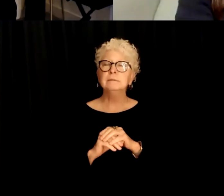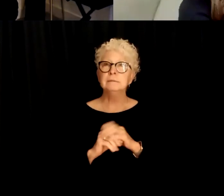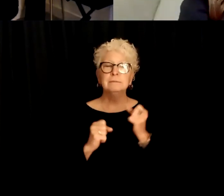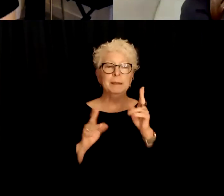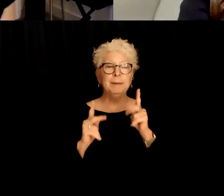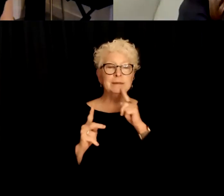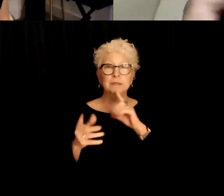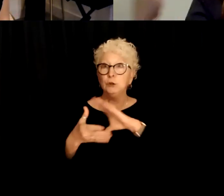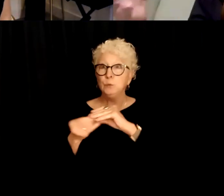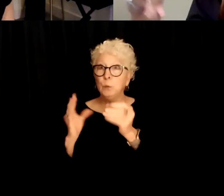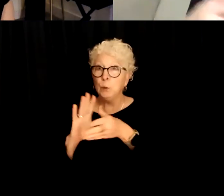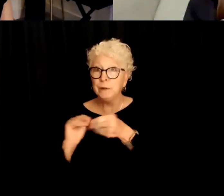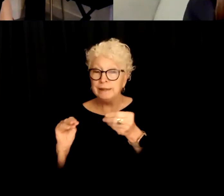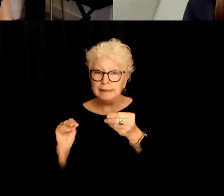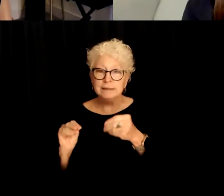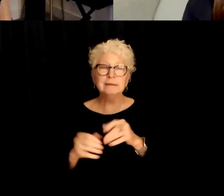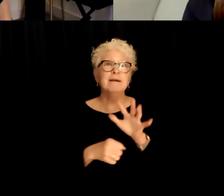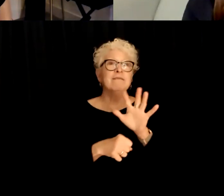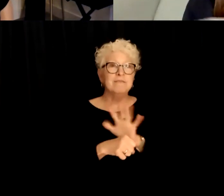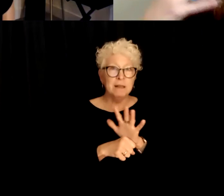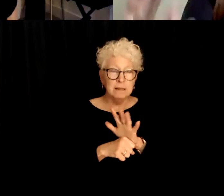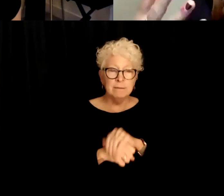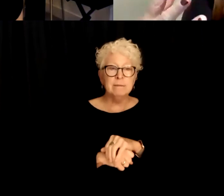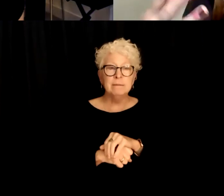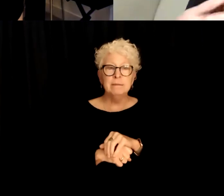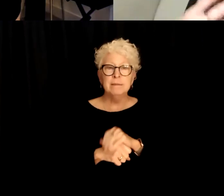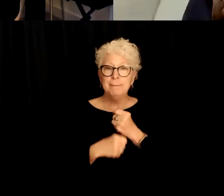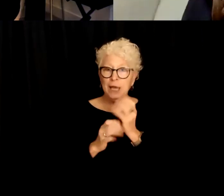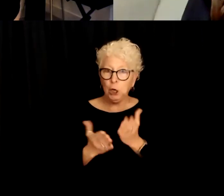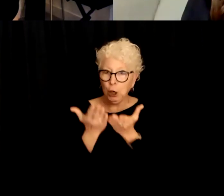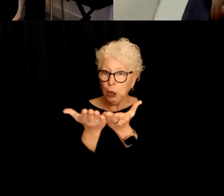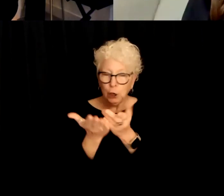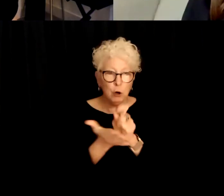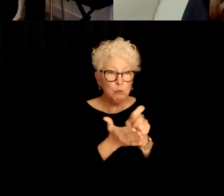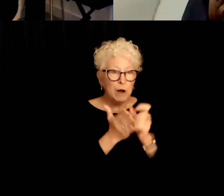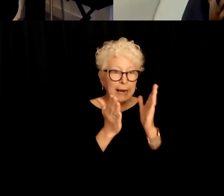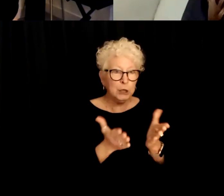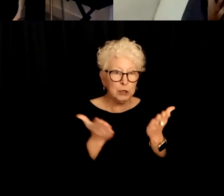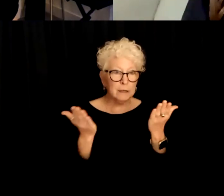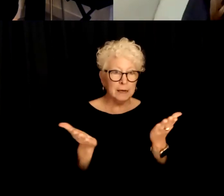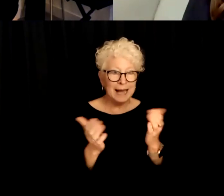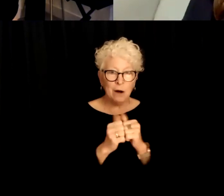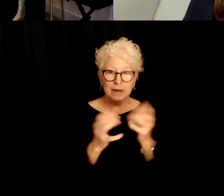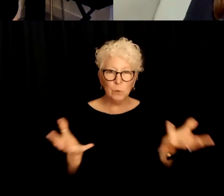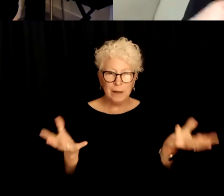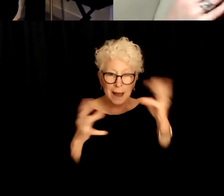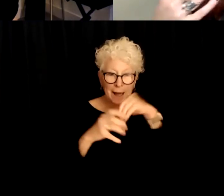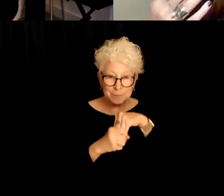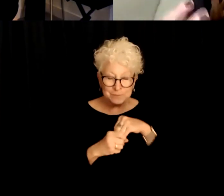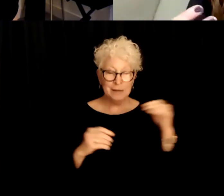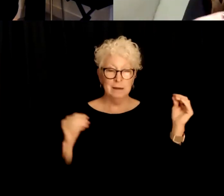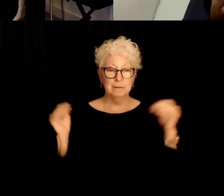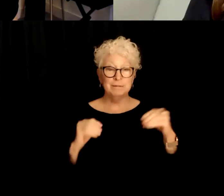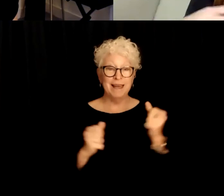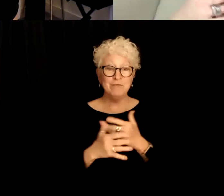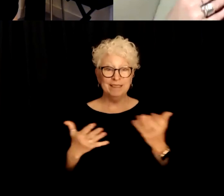storytelling, you've got a filmmaker, you've got a writer, and this is good, but what can we do to carry the